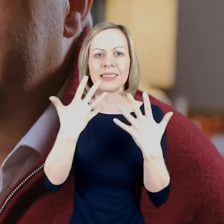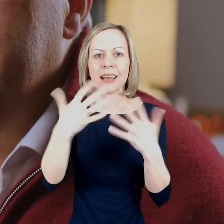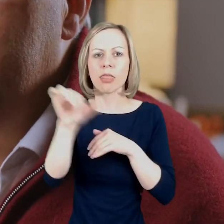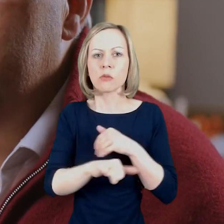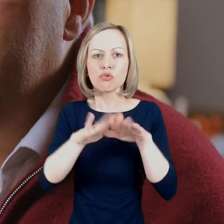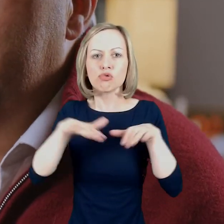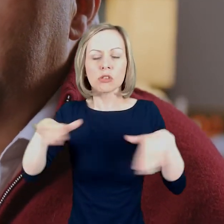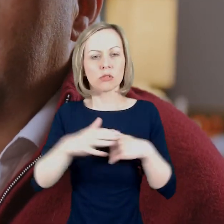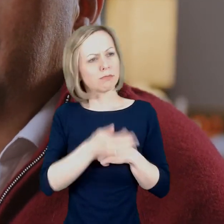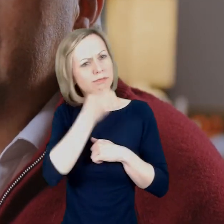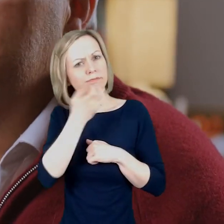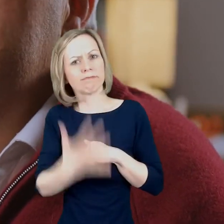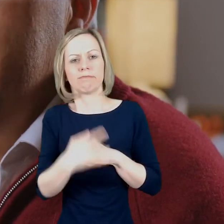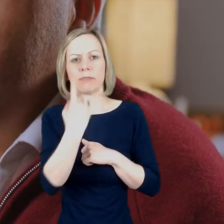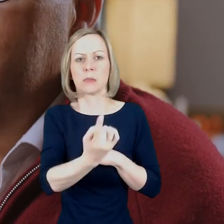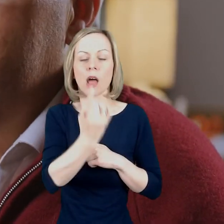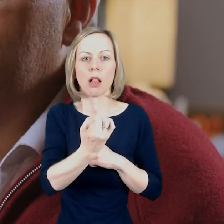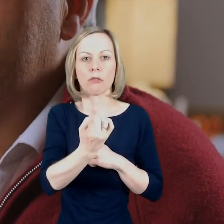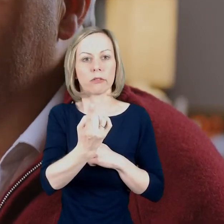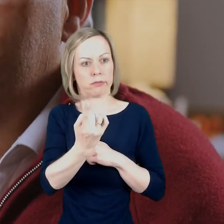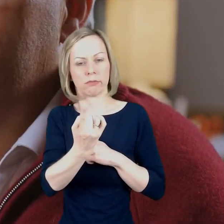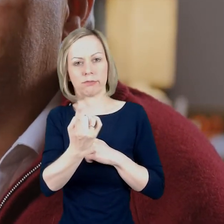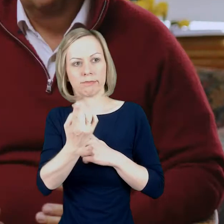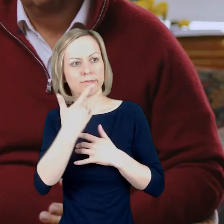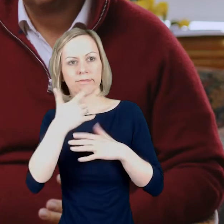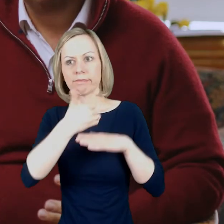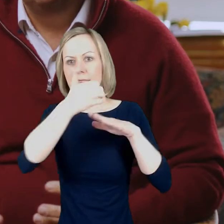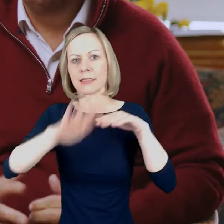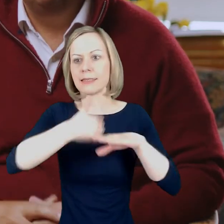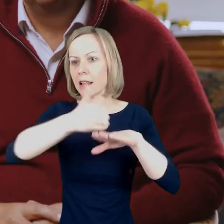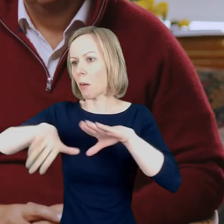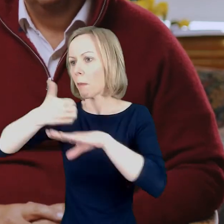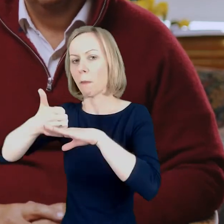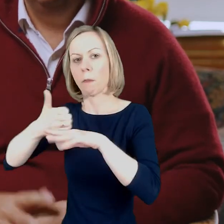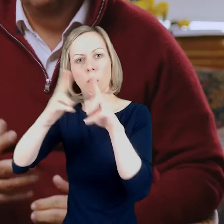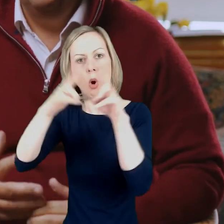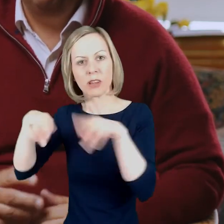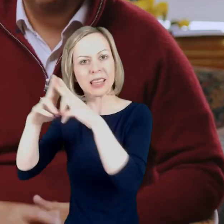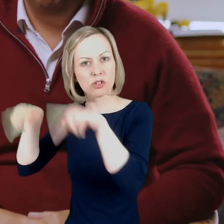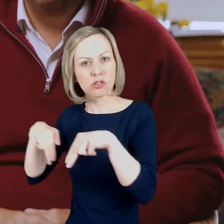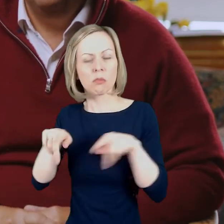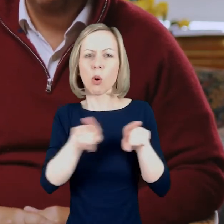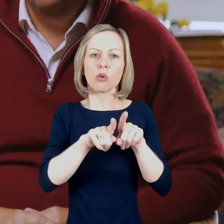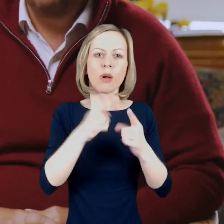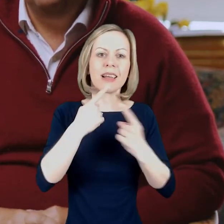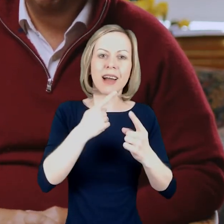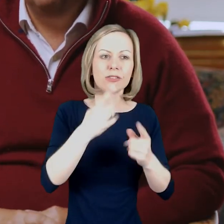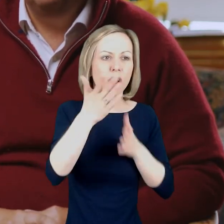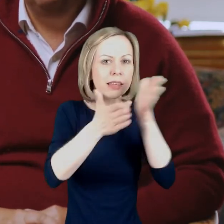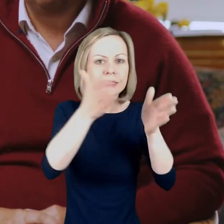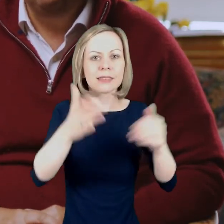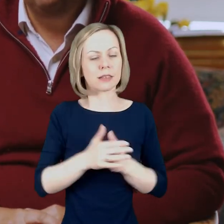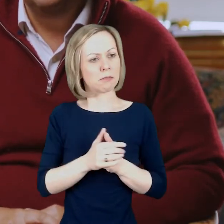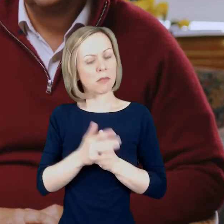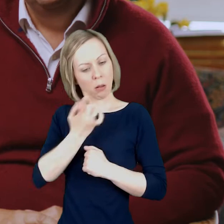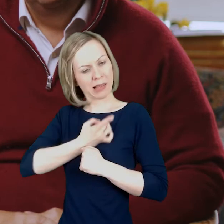thing about that was that he was an evangelist as well, alongside starting orphanages. And as an evangelist myself, I was interested in